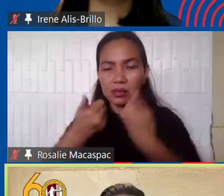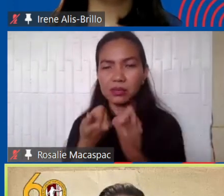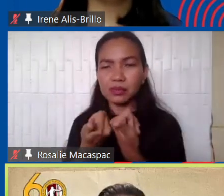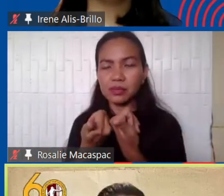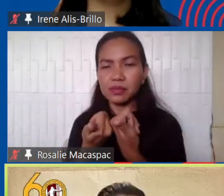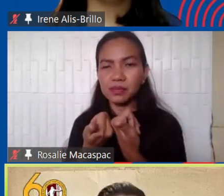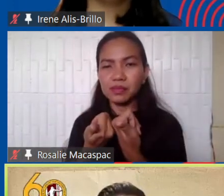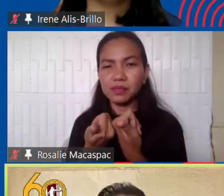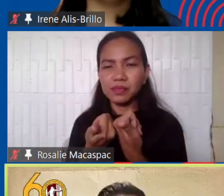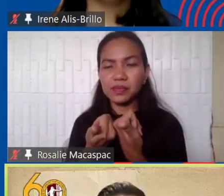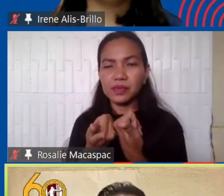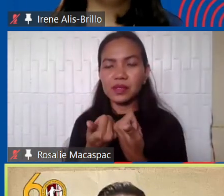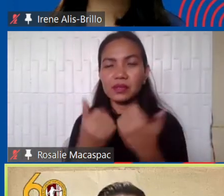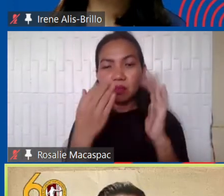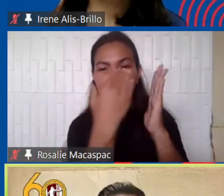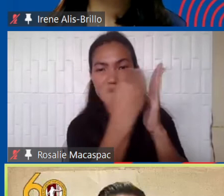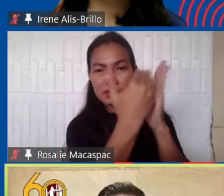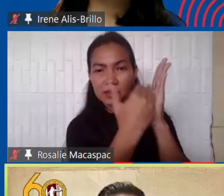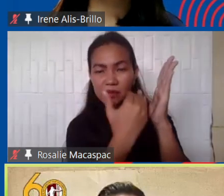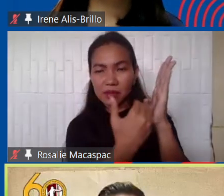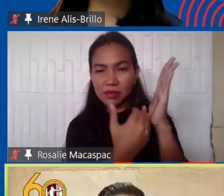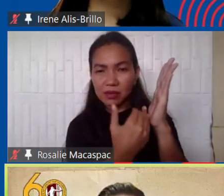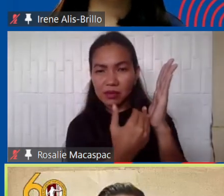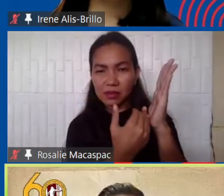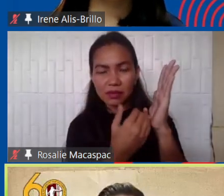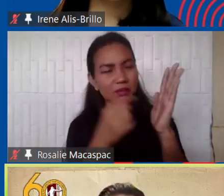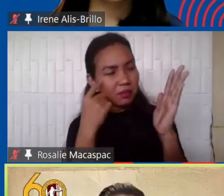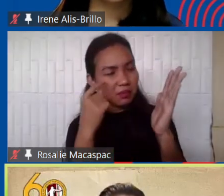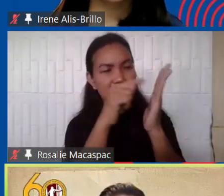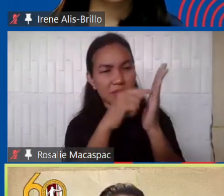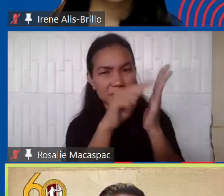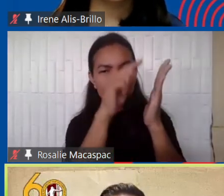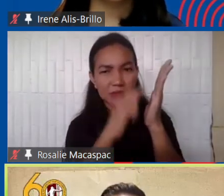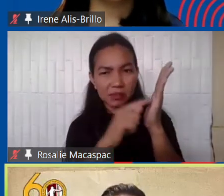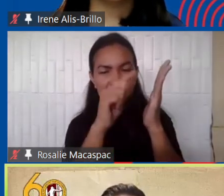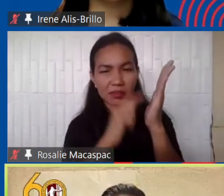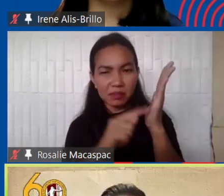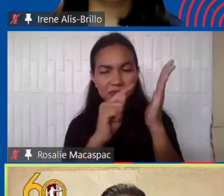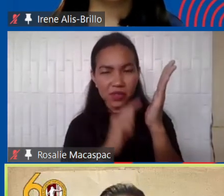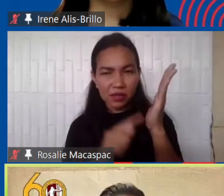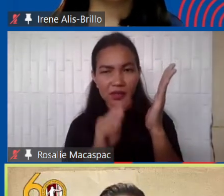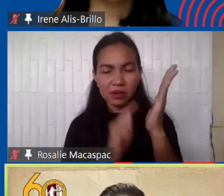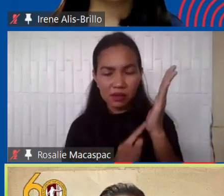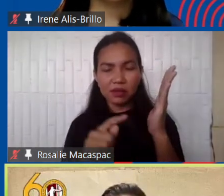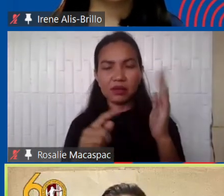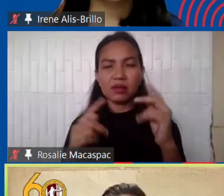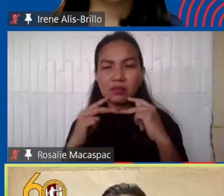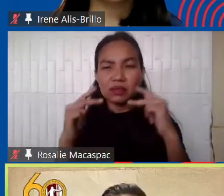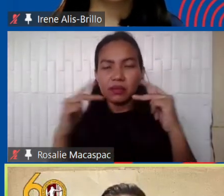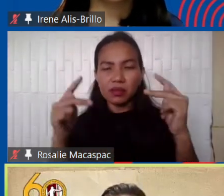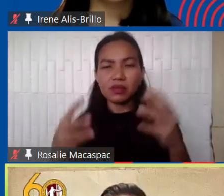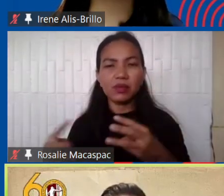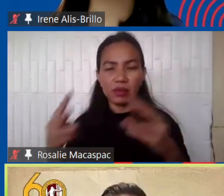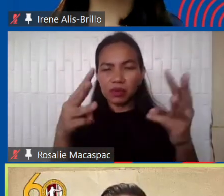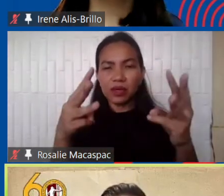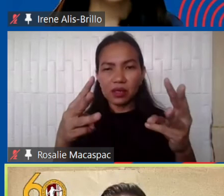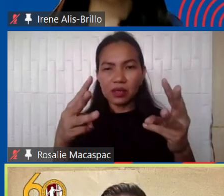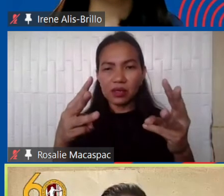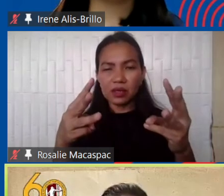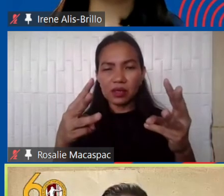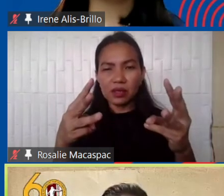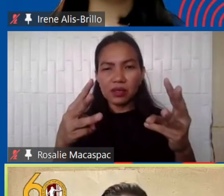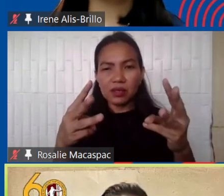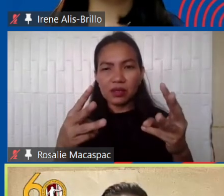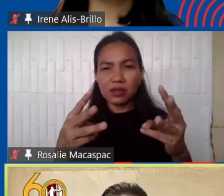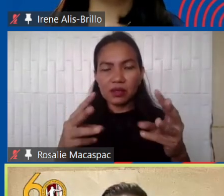That's a criteria that you can look at whether these publications are in a way vetted. Usually,